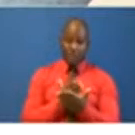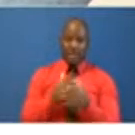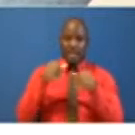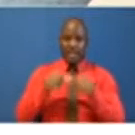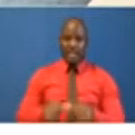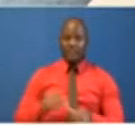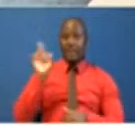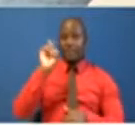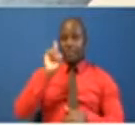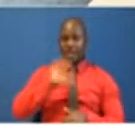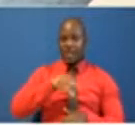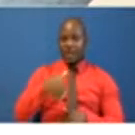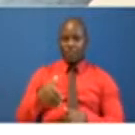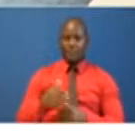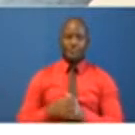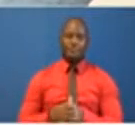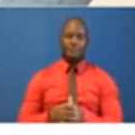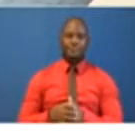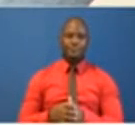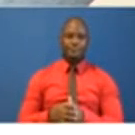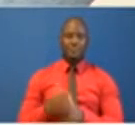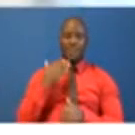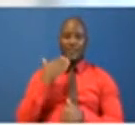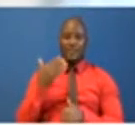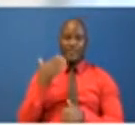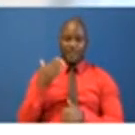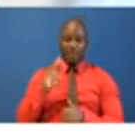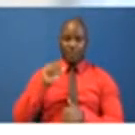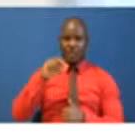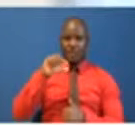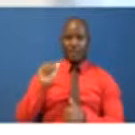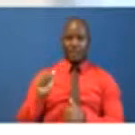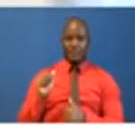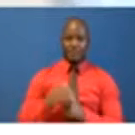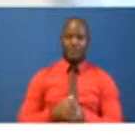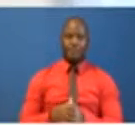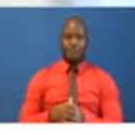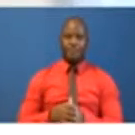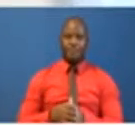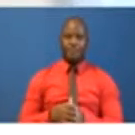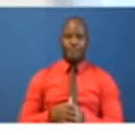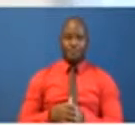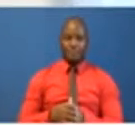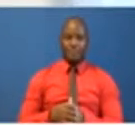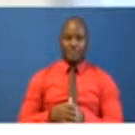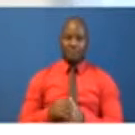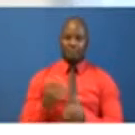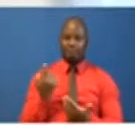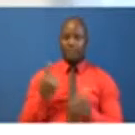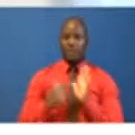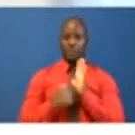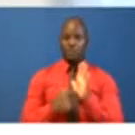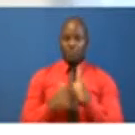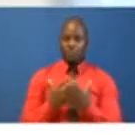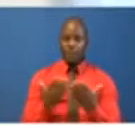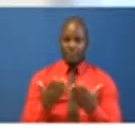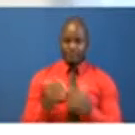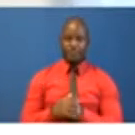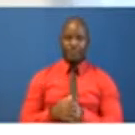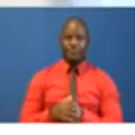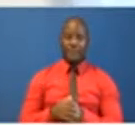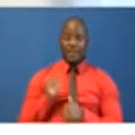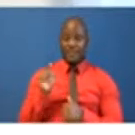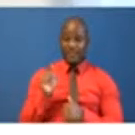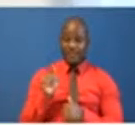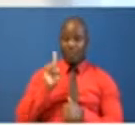living in nairobi county yeah thank you very much reg i think uh um your spot on there that uh